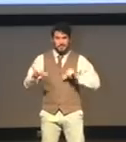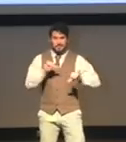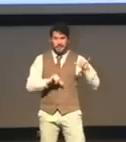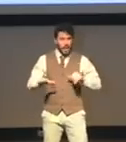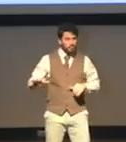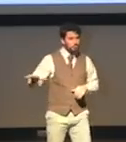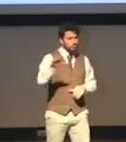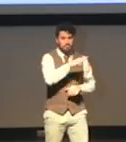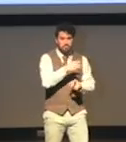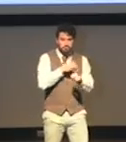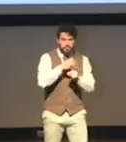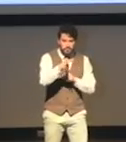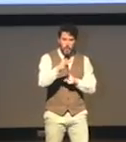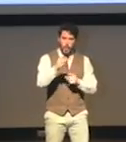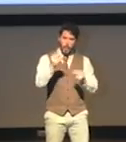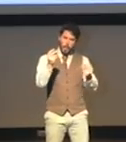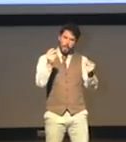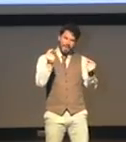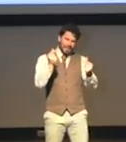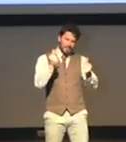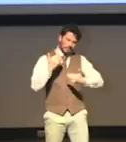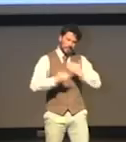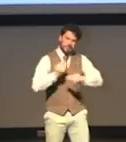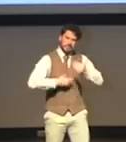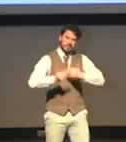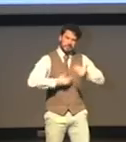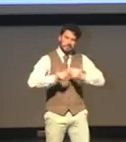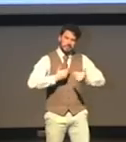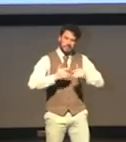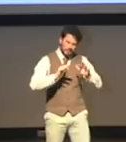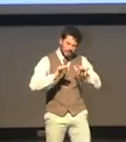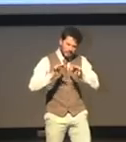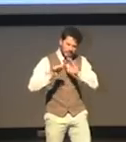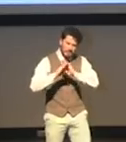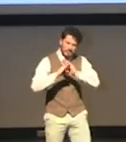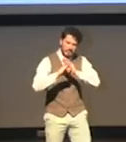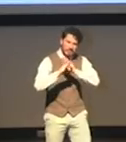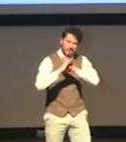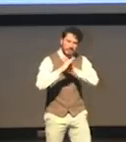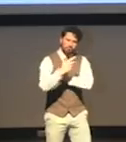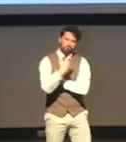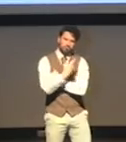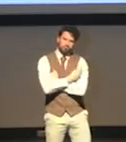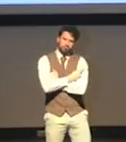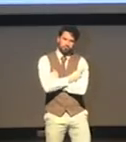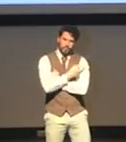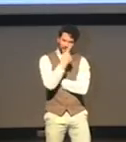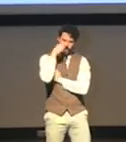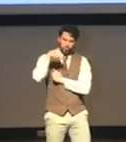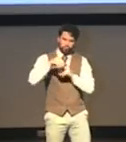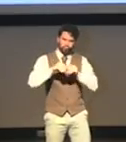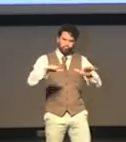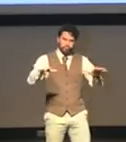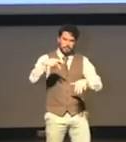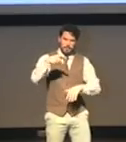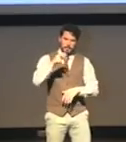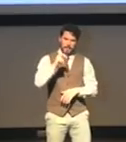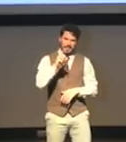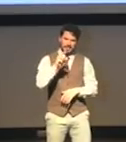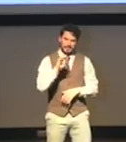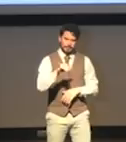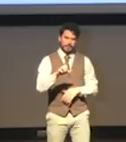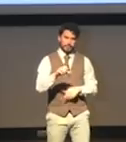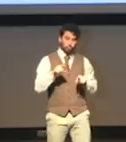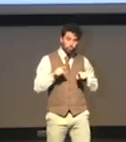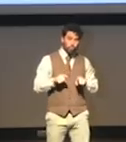they've ever moved to create a vaccine in real time for this pandemic. I think that we still want to go through the steps that